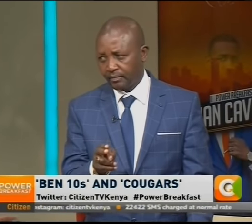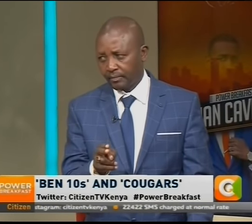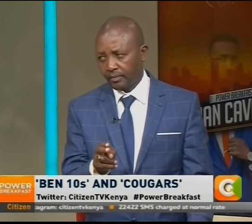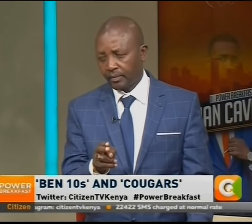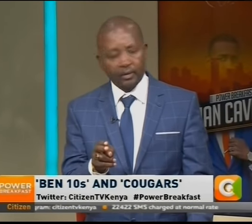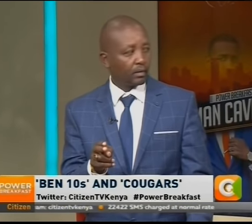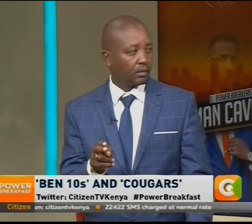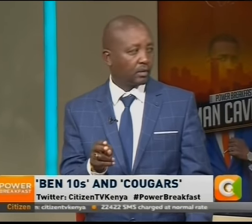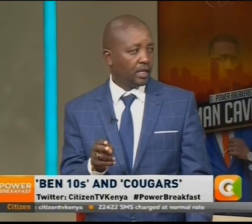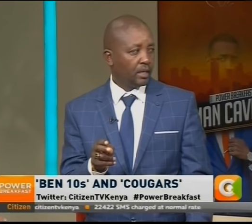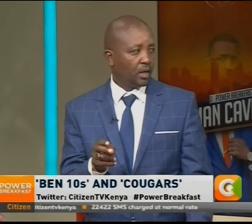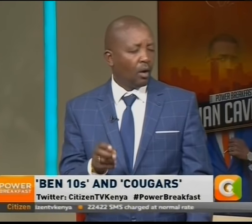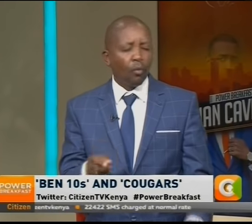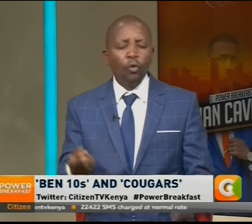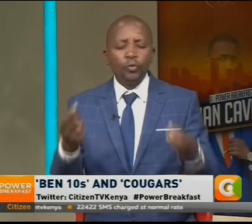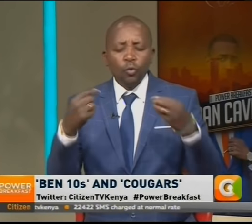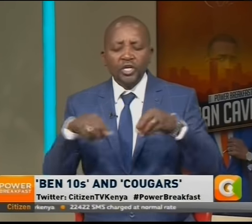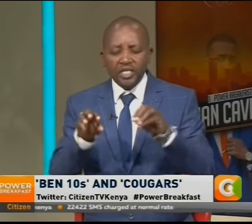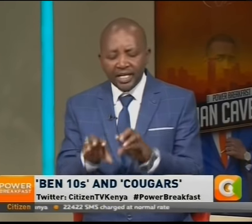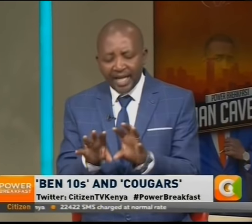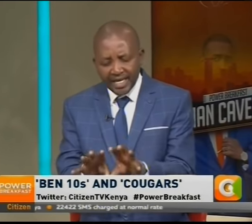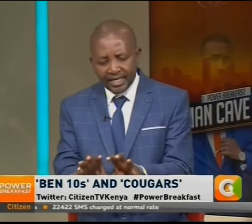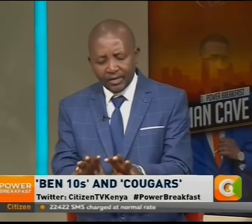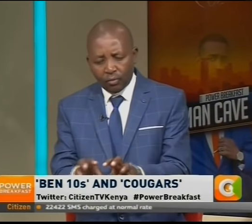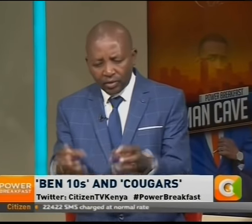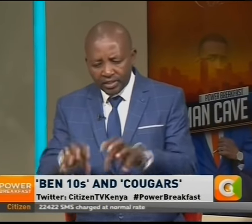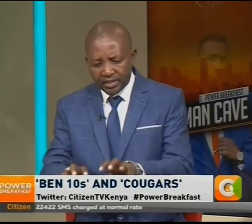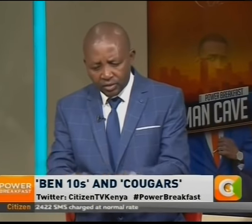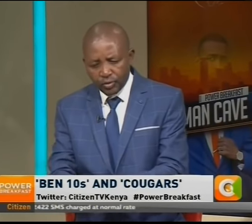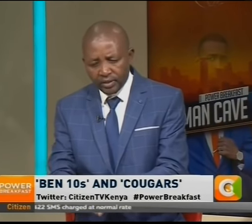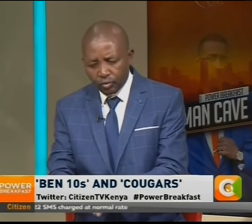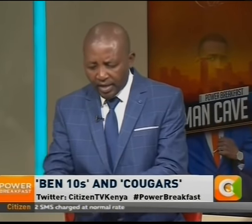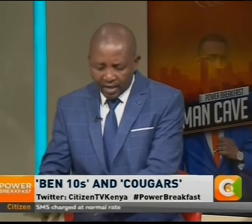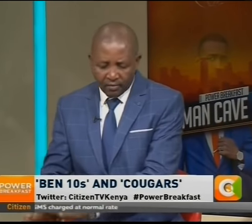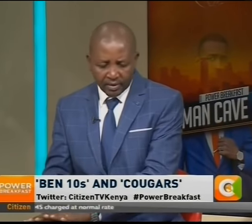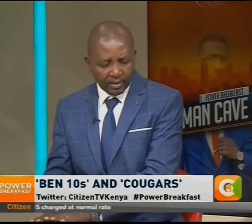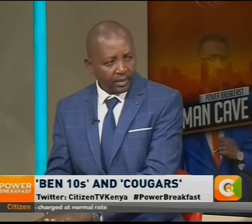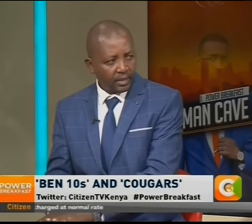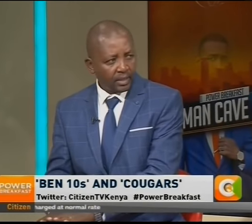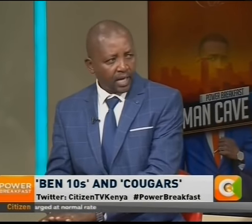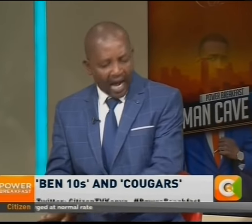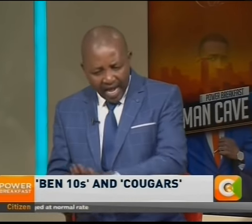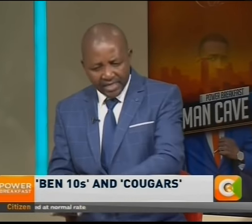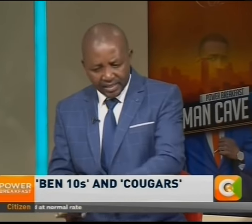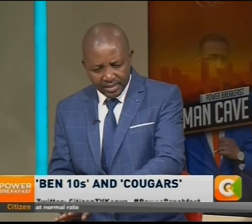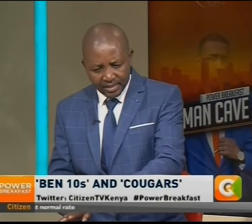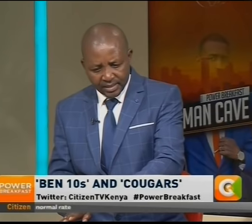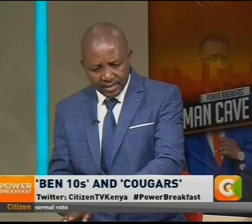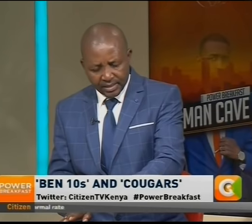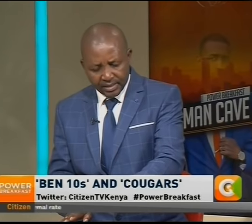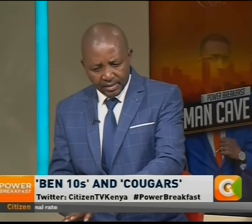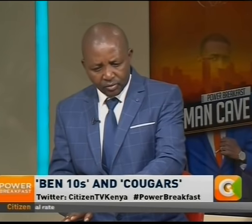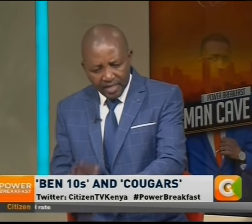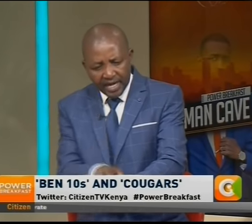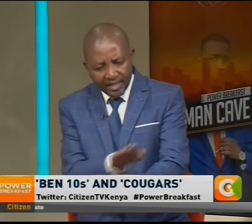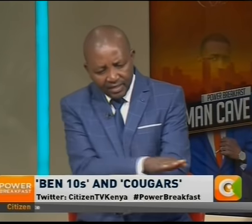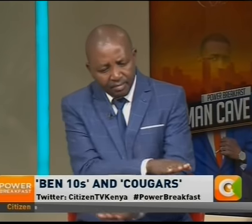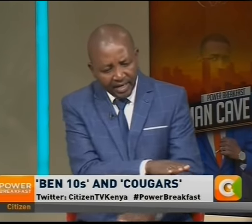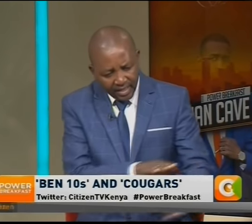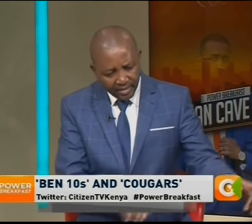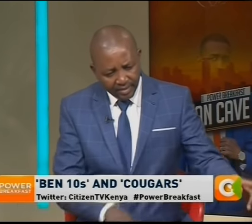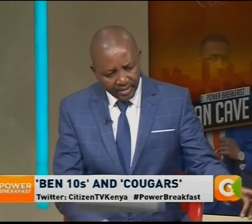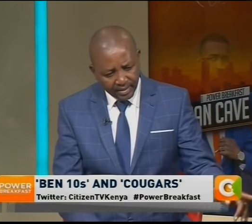Sometimes anakuja would she like what she is doing to a young one has to be done the